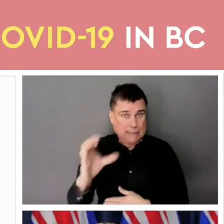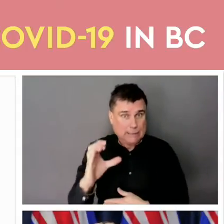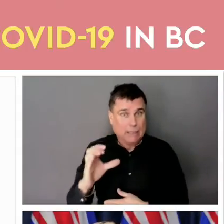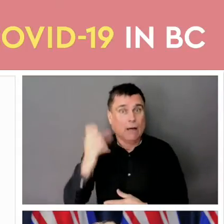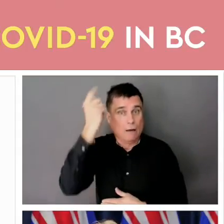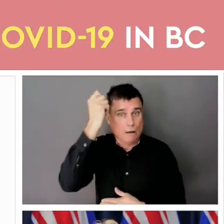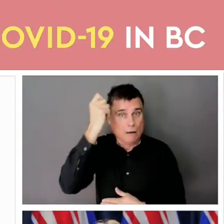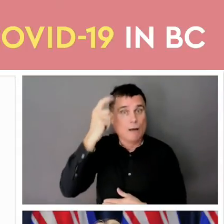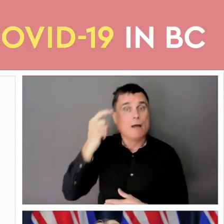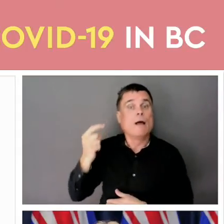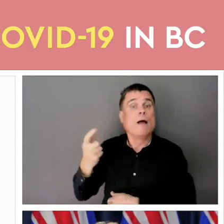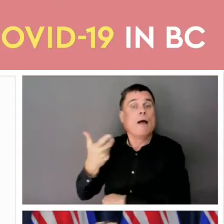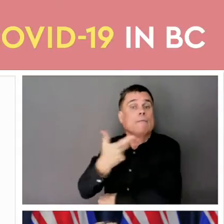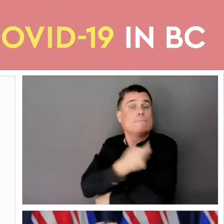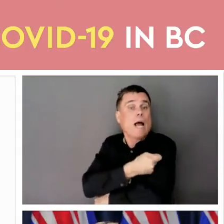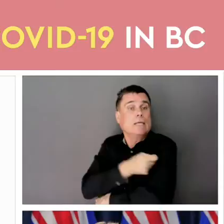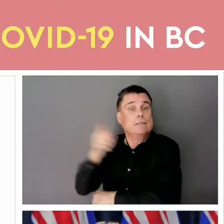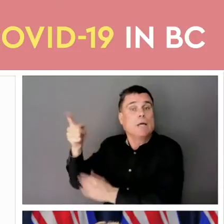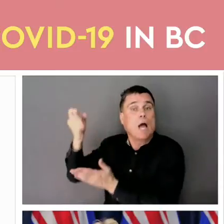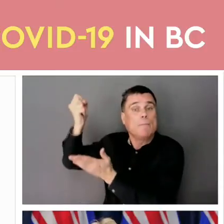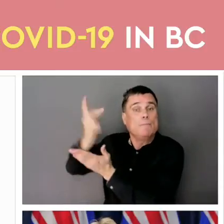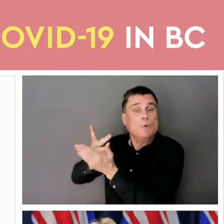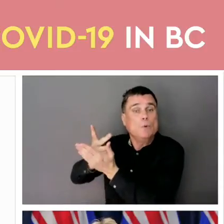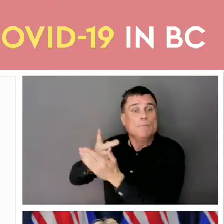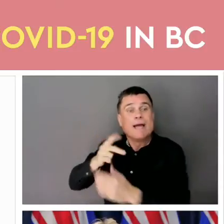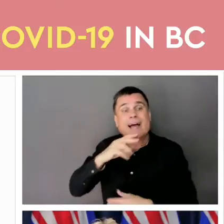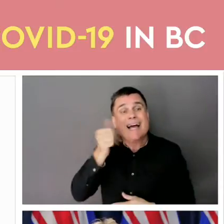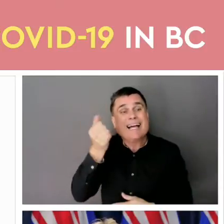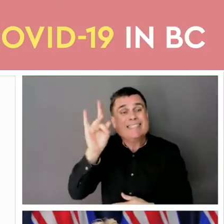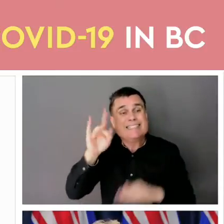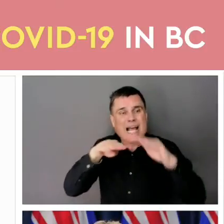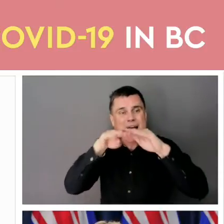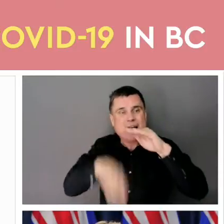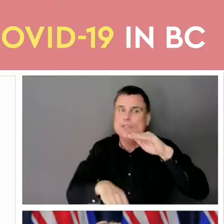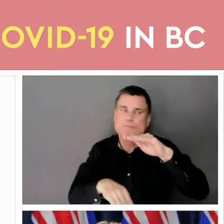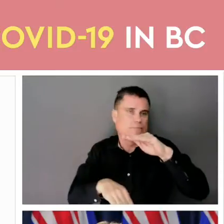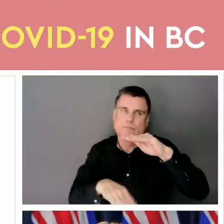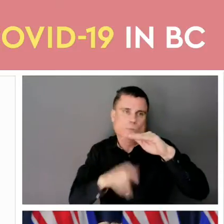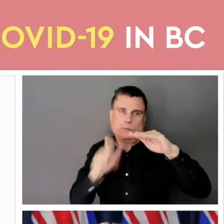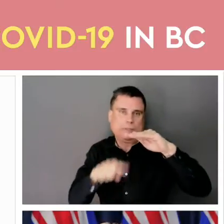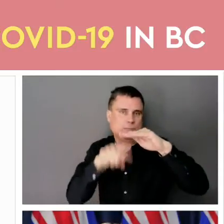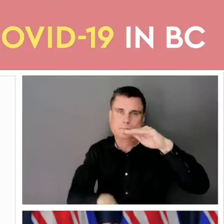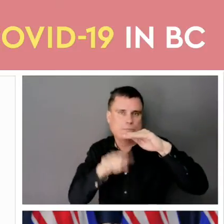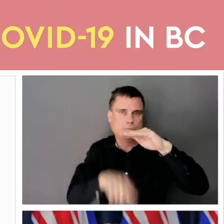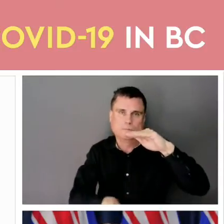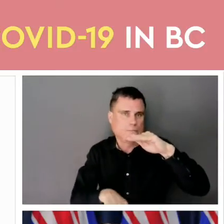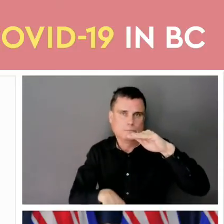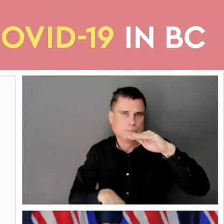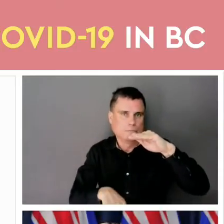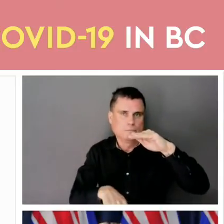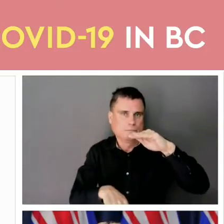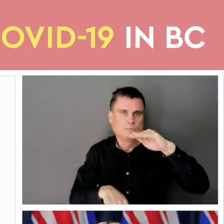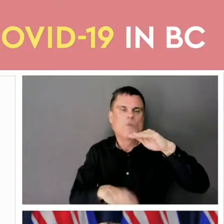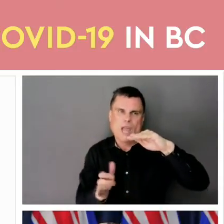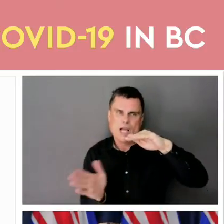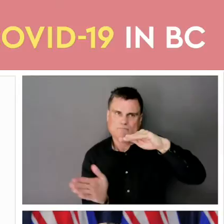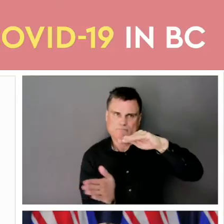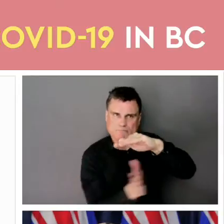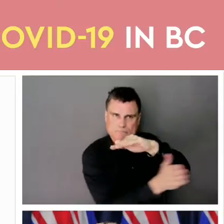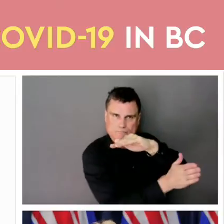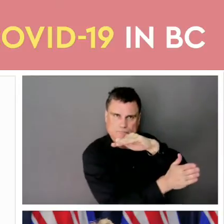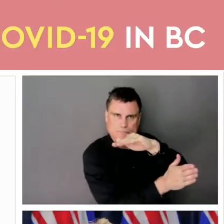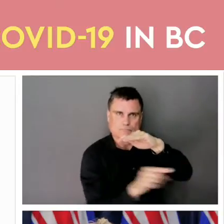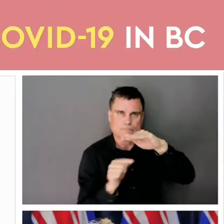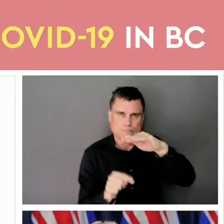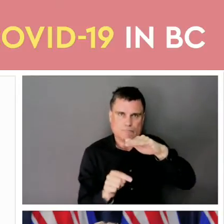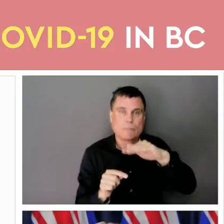18. And that's approximately 900,000 young people here in British Columbia. So our population eligible